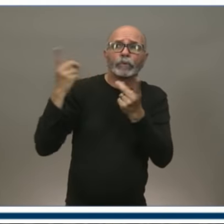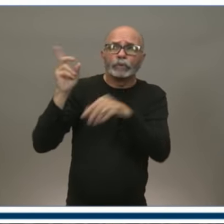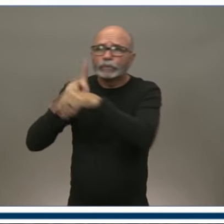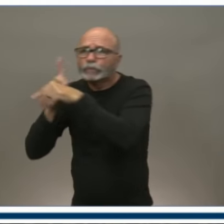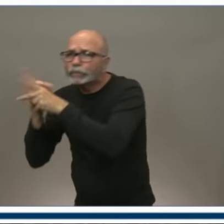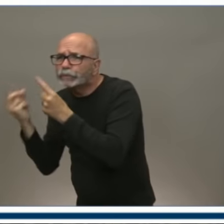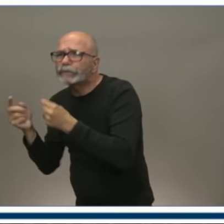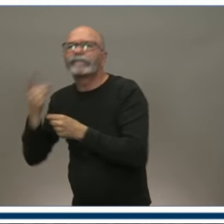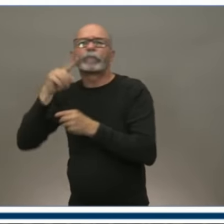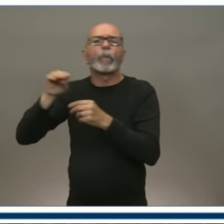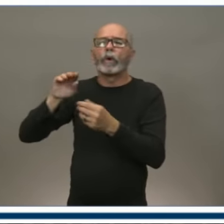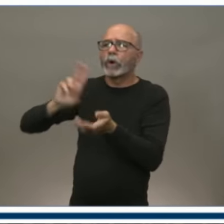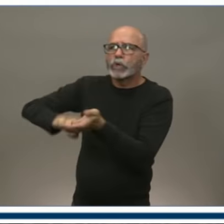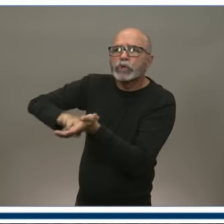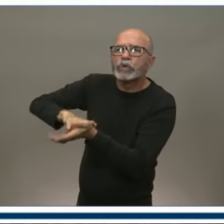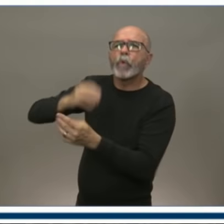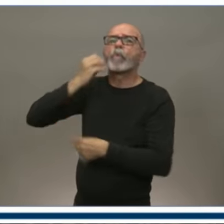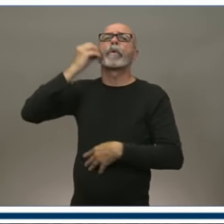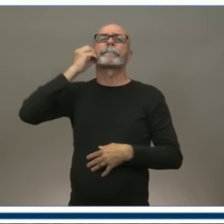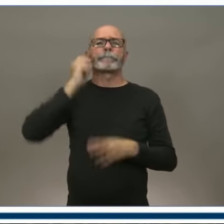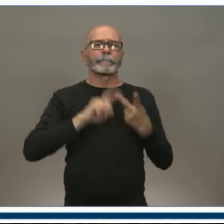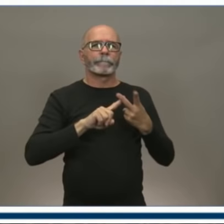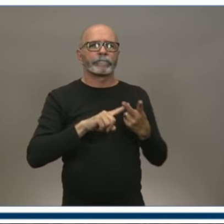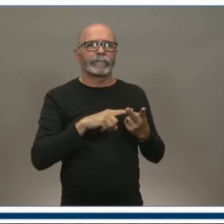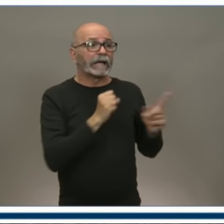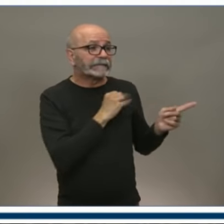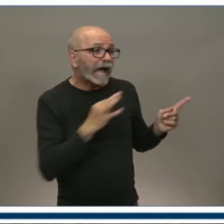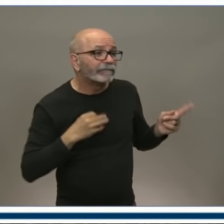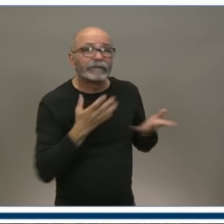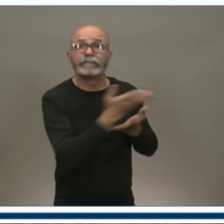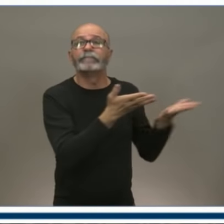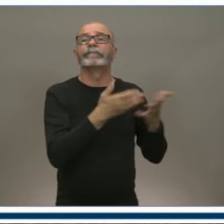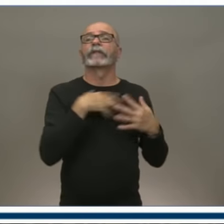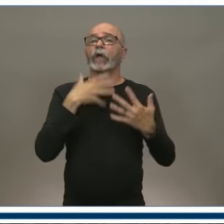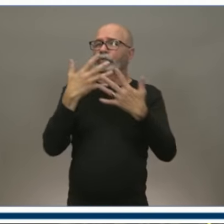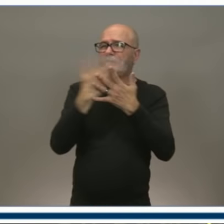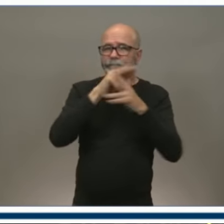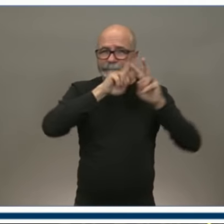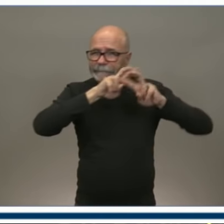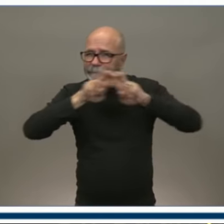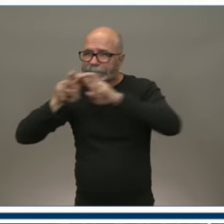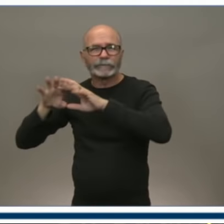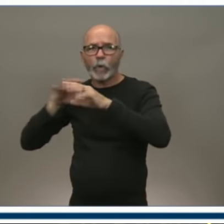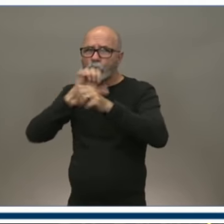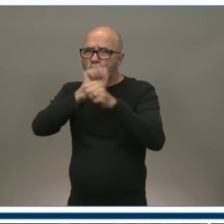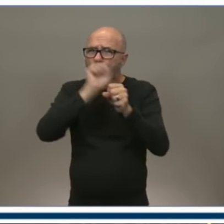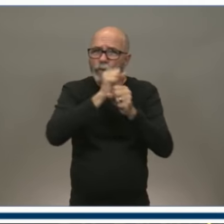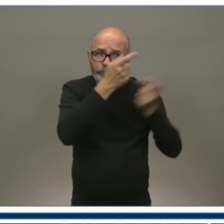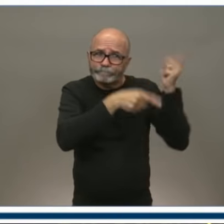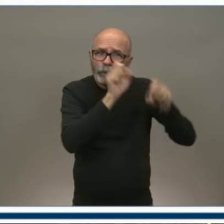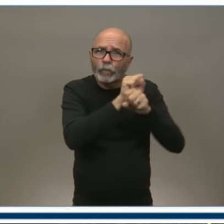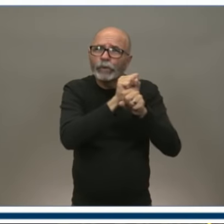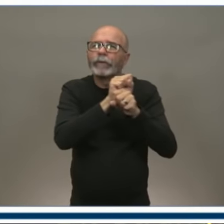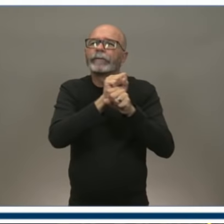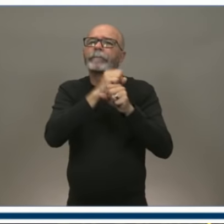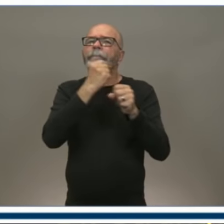care facilities. The staff screening, for instance, we're working at bringing in periodic testing of